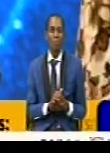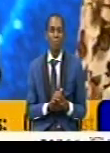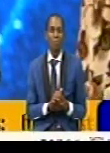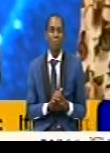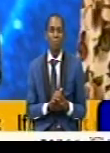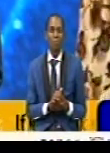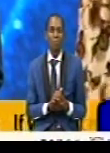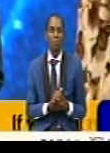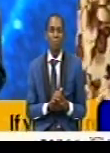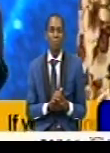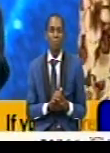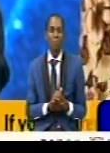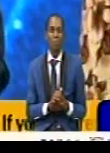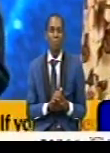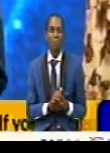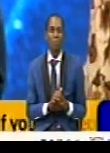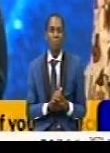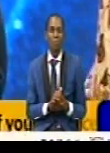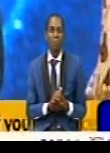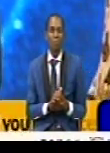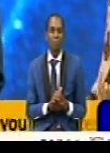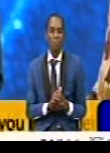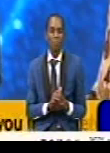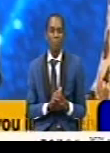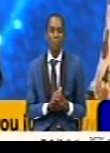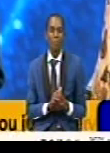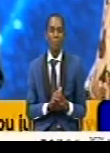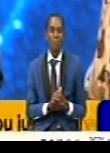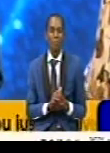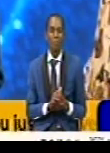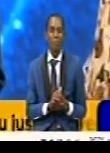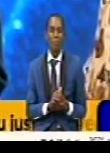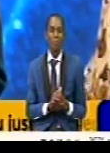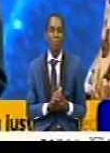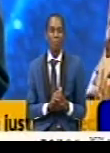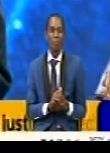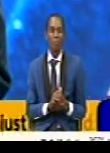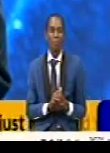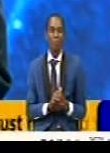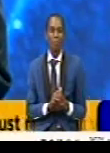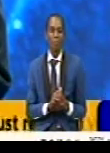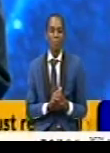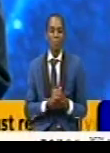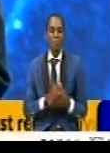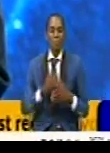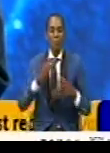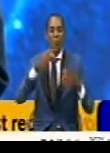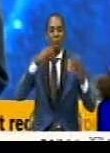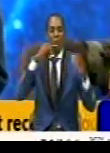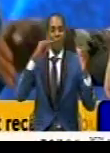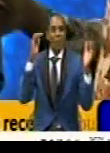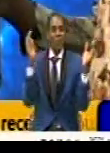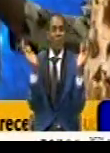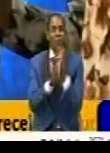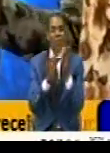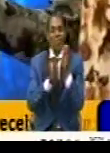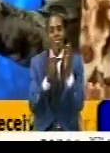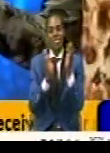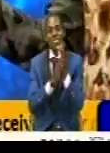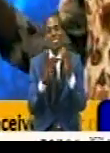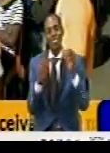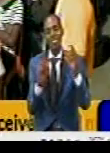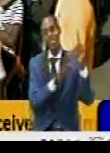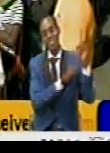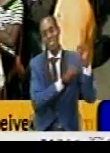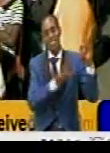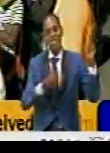ga ni ru ndi nile na ari ari yesu te ha ka hu dia de ha mo to zitrem na ha Jesus.